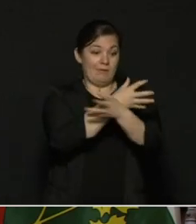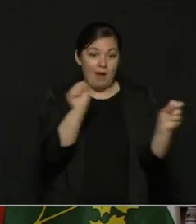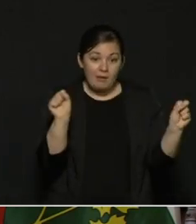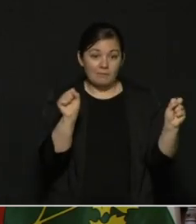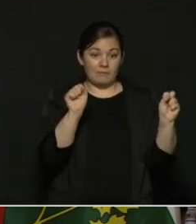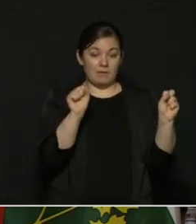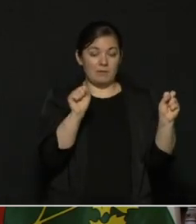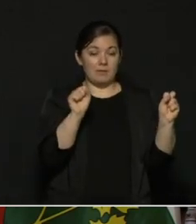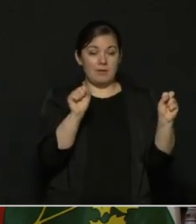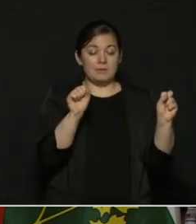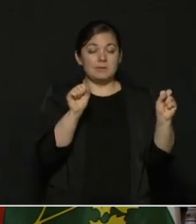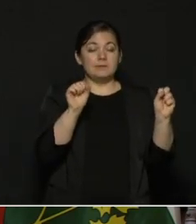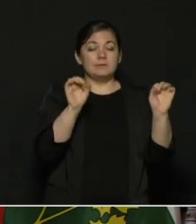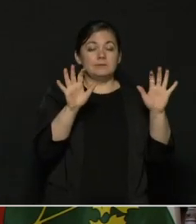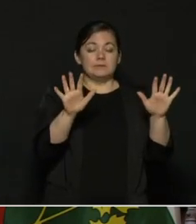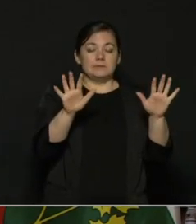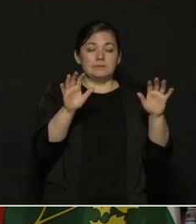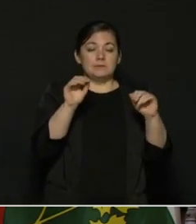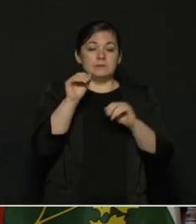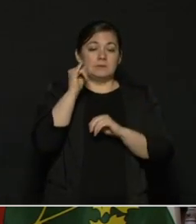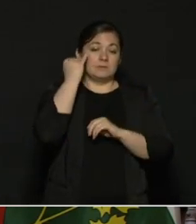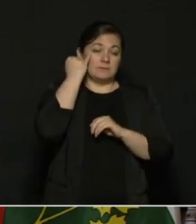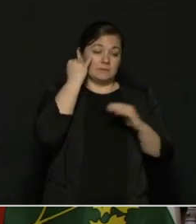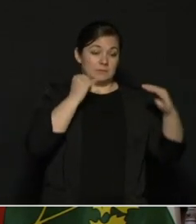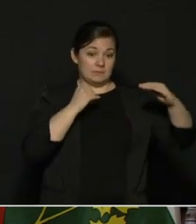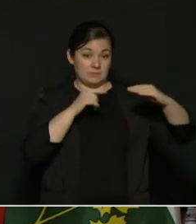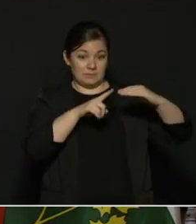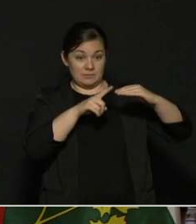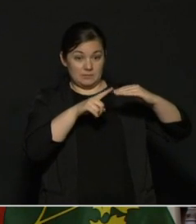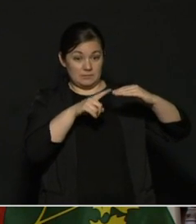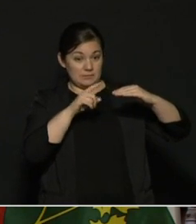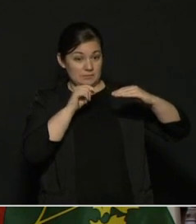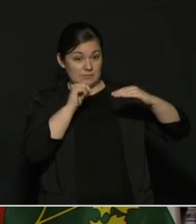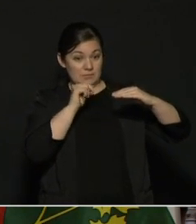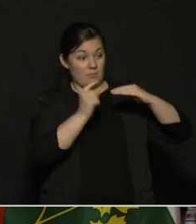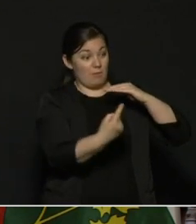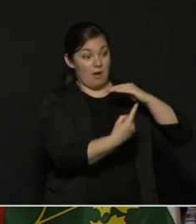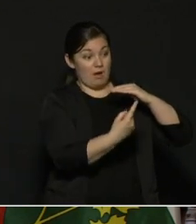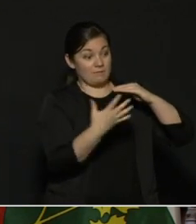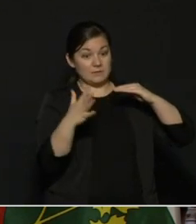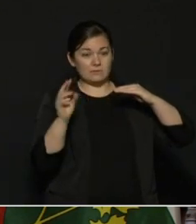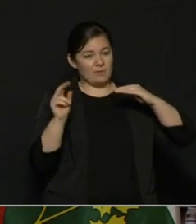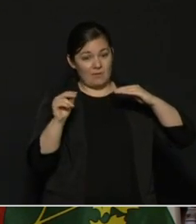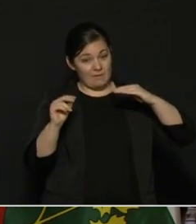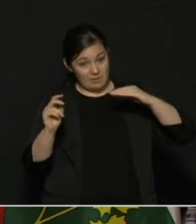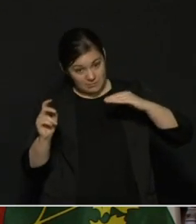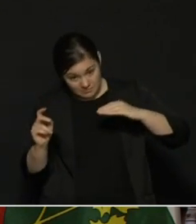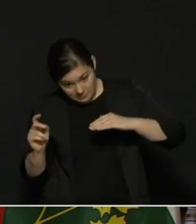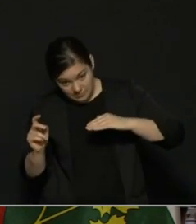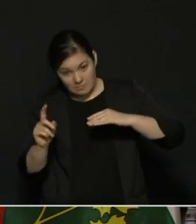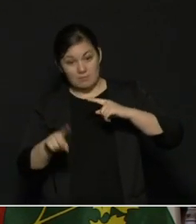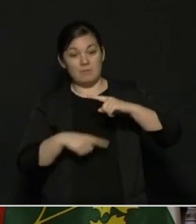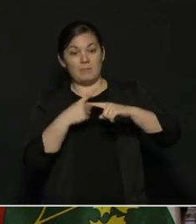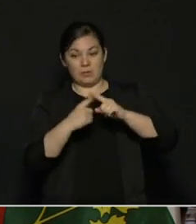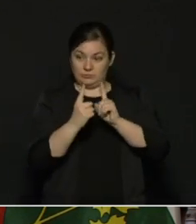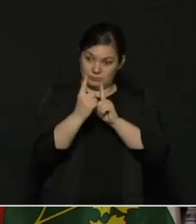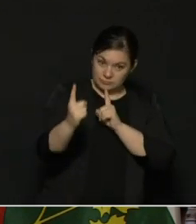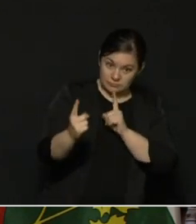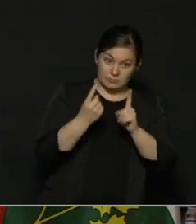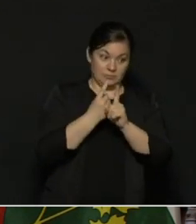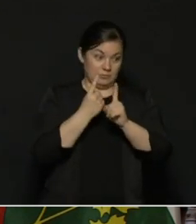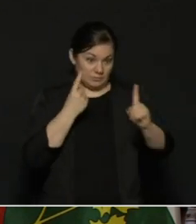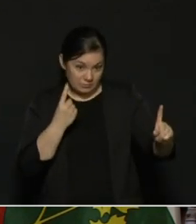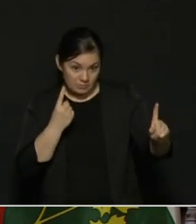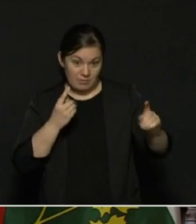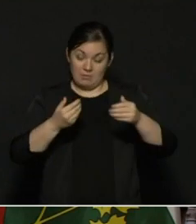place and there's a number of metrics, not just one, can we say that now some larger type things can happen,